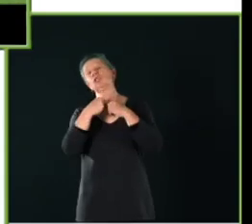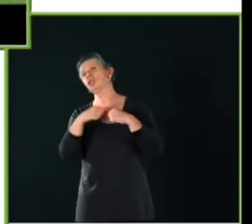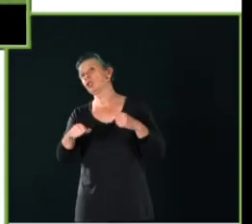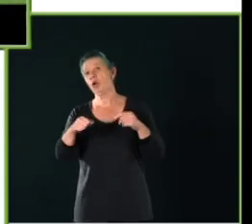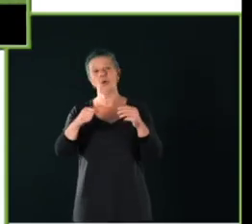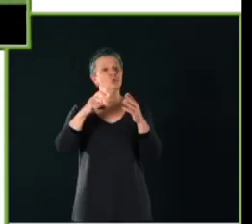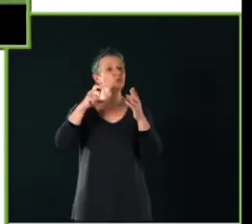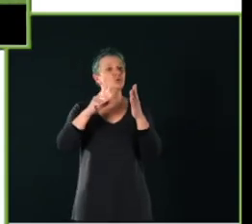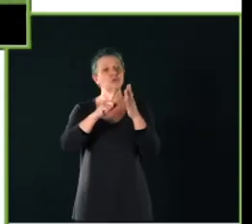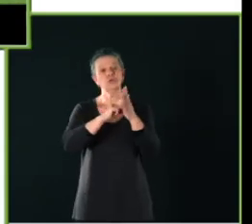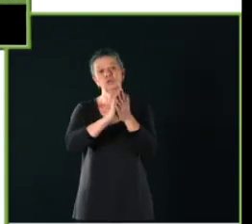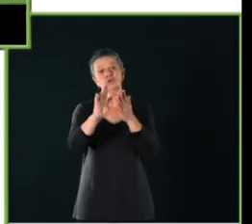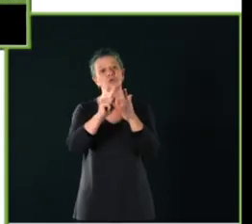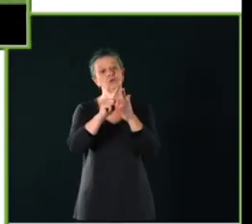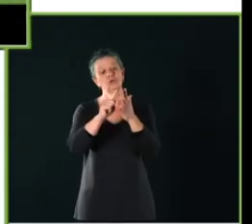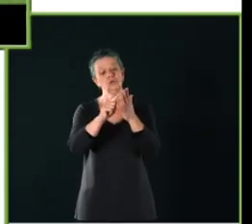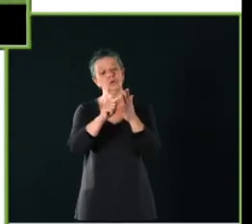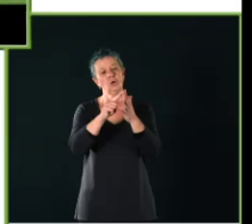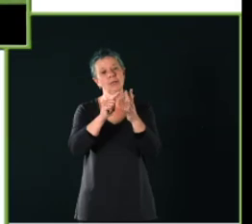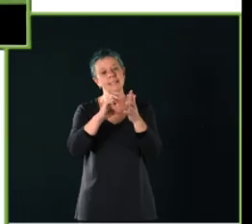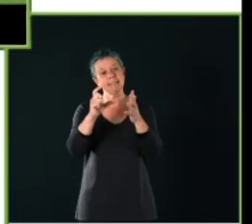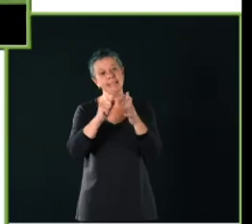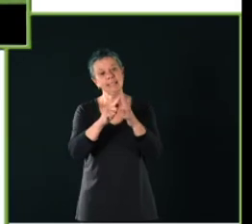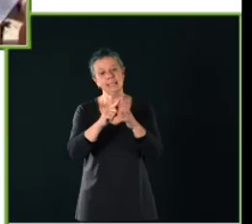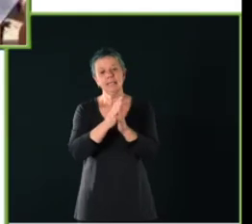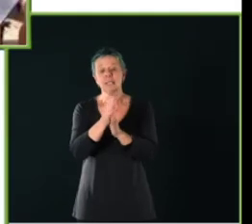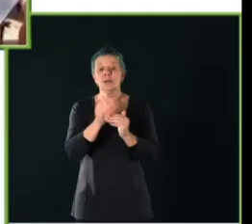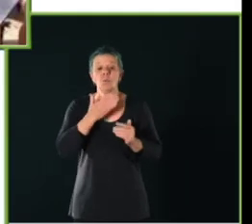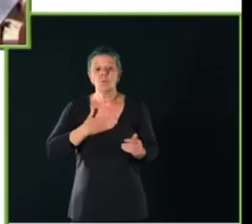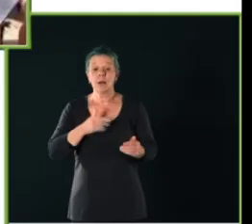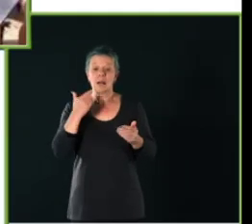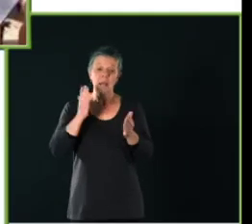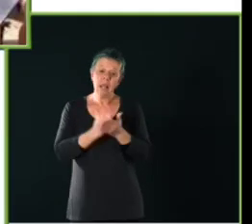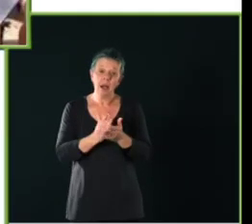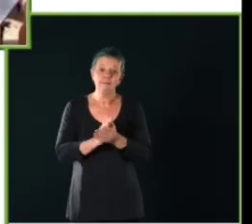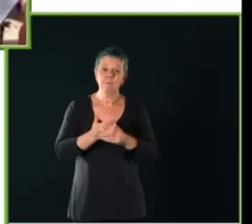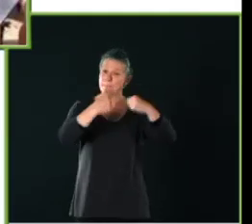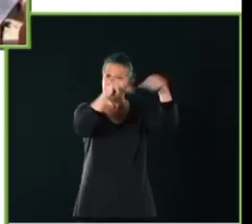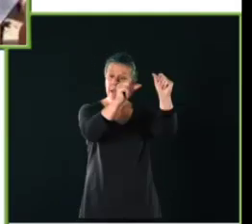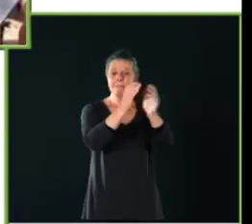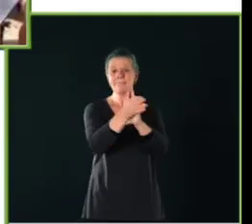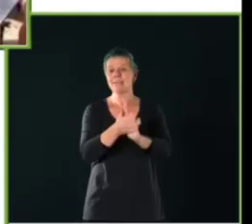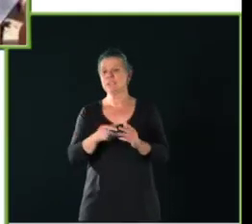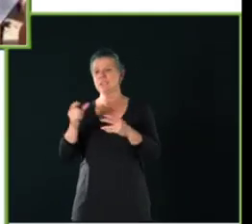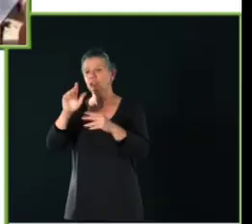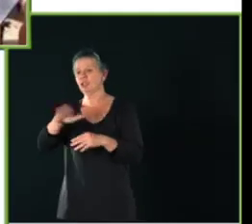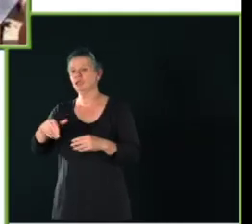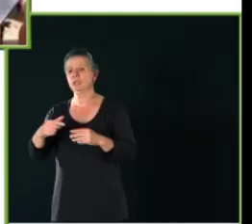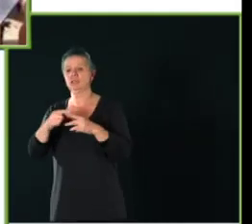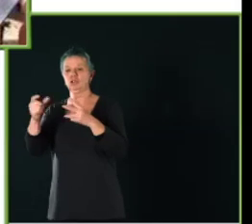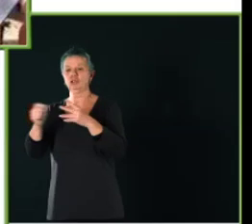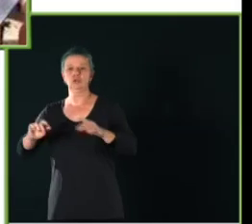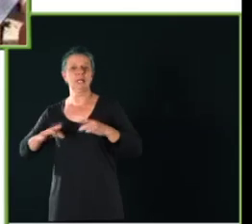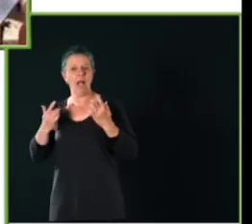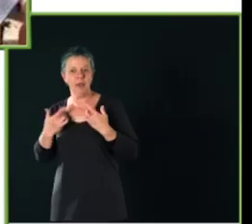Forum North was once the buzzing home to Northland Youth Theatre, dance and music, kapa haka,